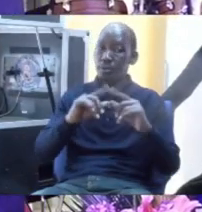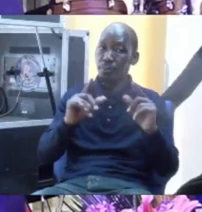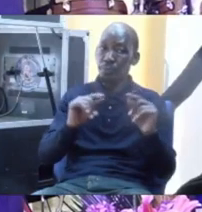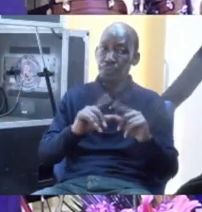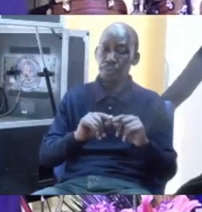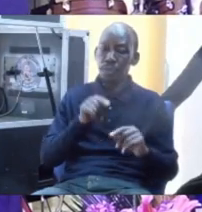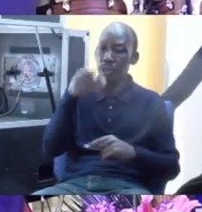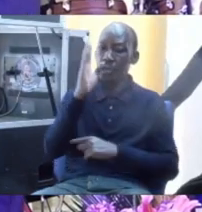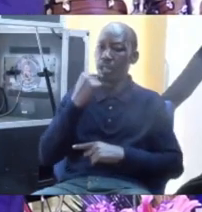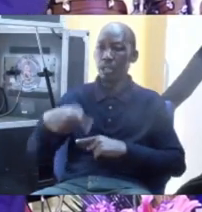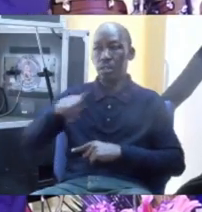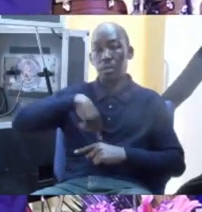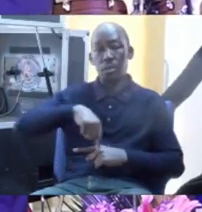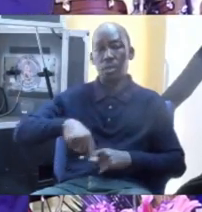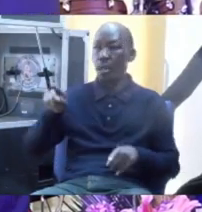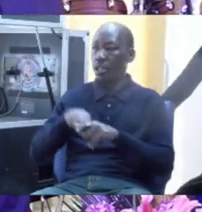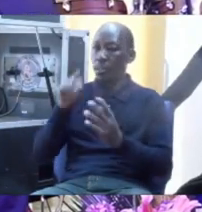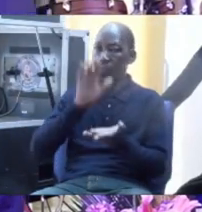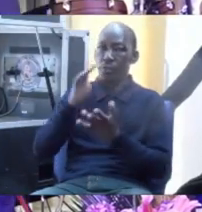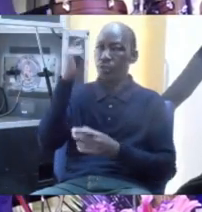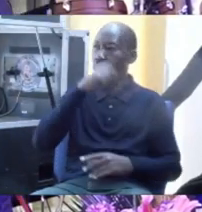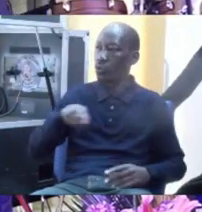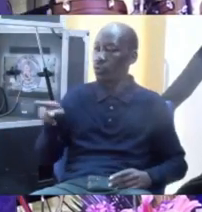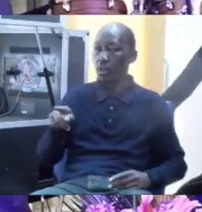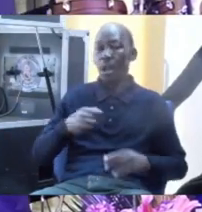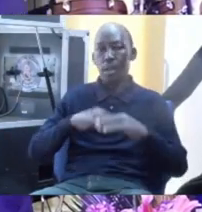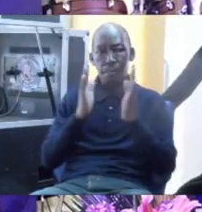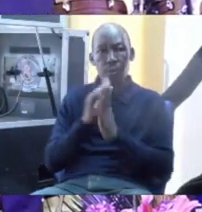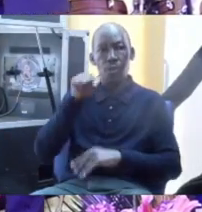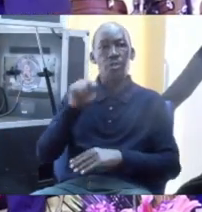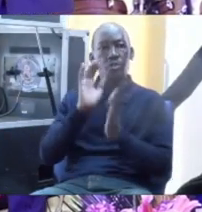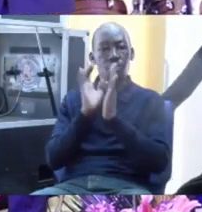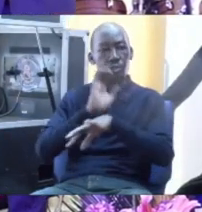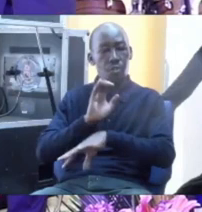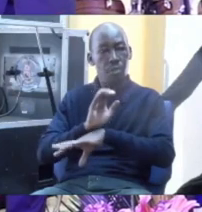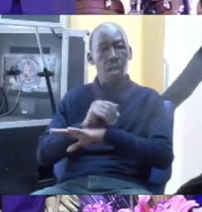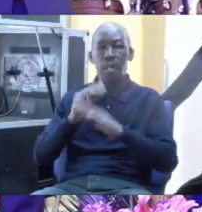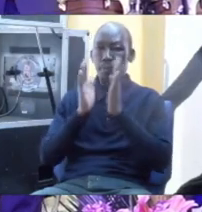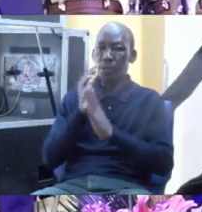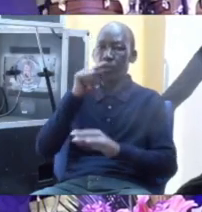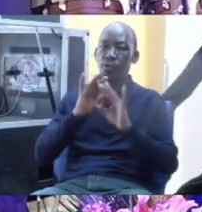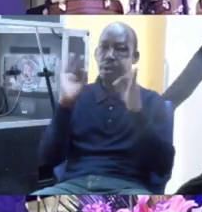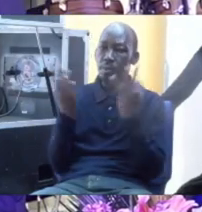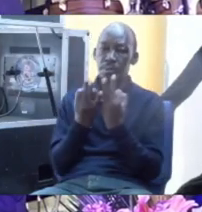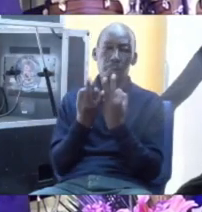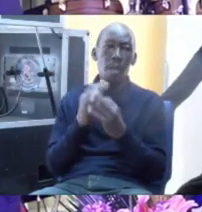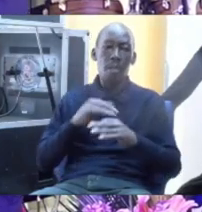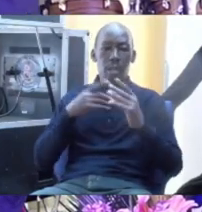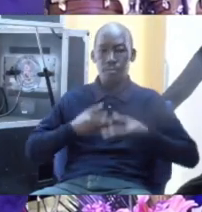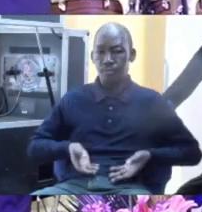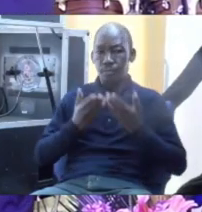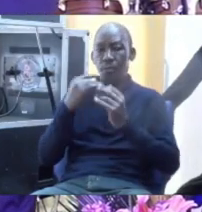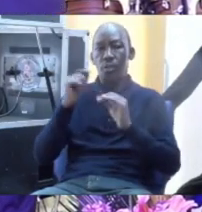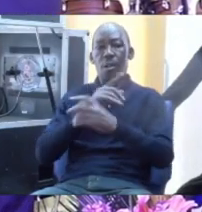Paul tells us, as he prays for you, as I pray for this church, as I pray for your family, as I declare over